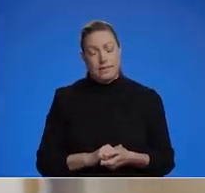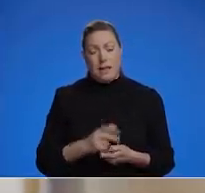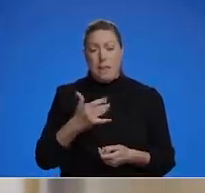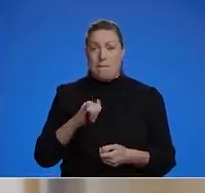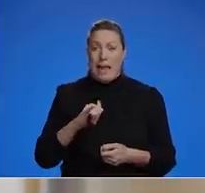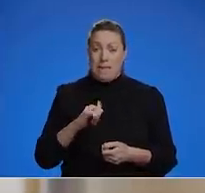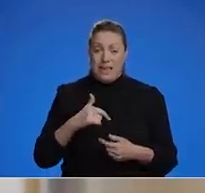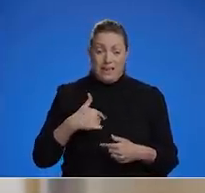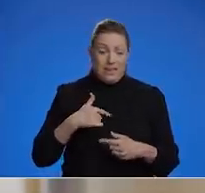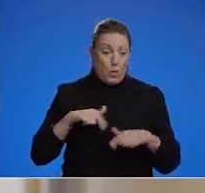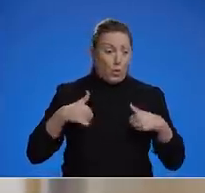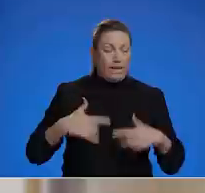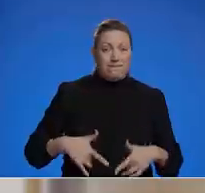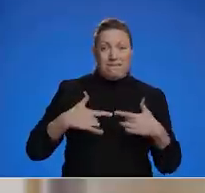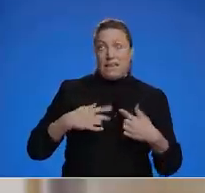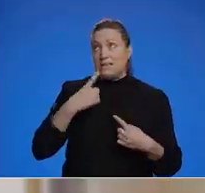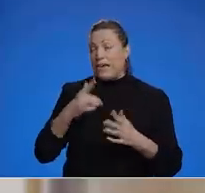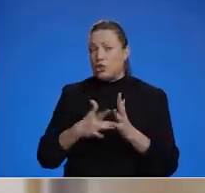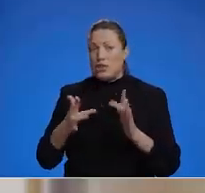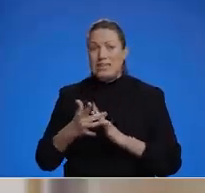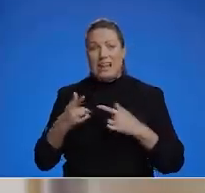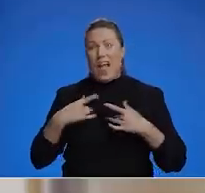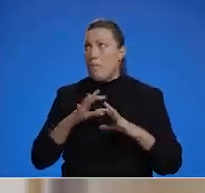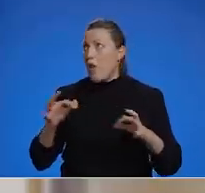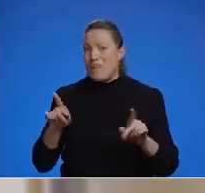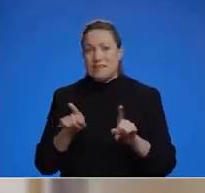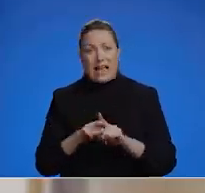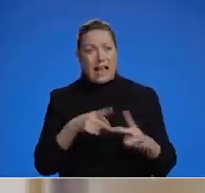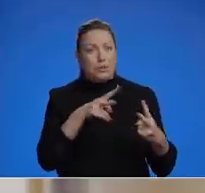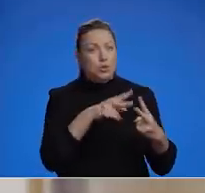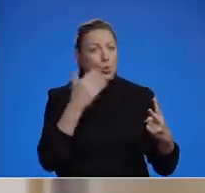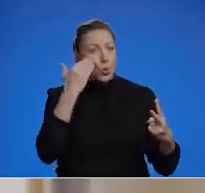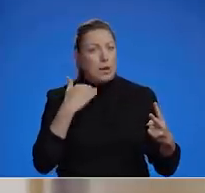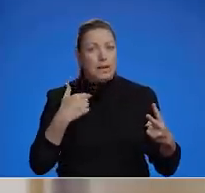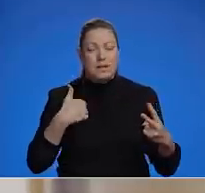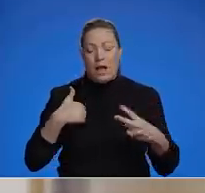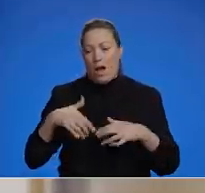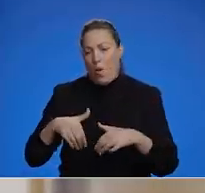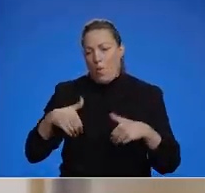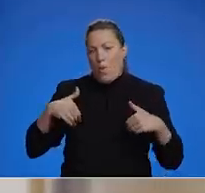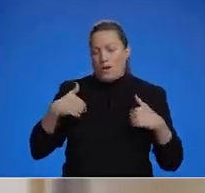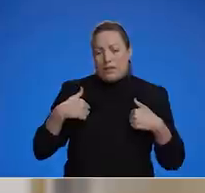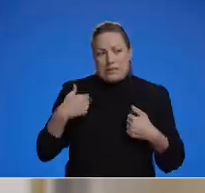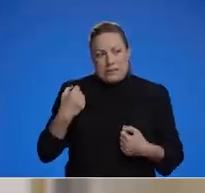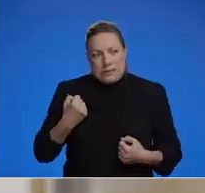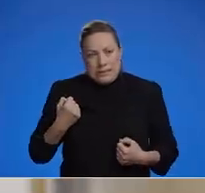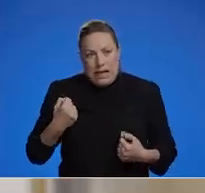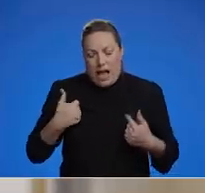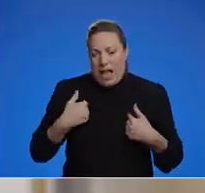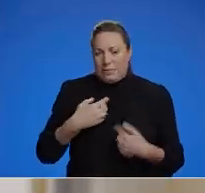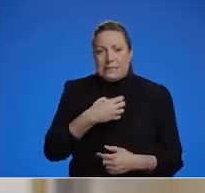Perhaps we feel like saying to Jesus right now, I'm not like these two widows. I hold